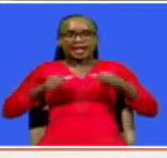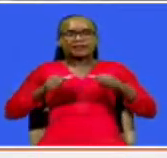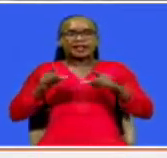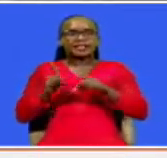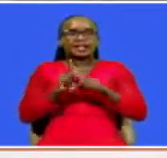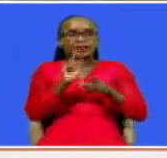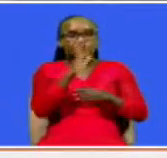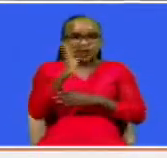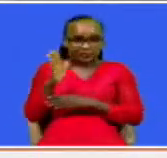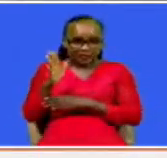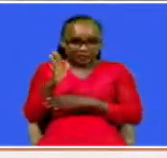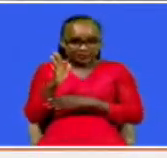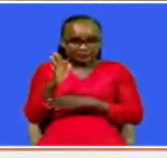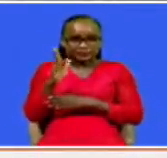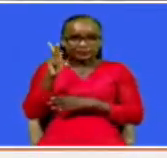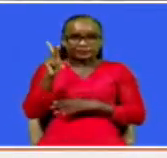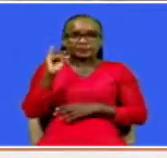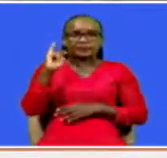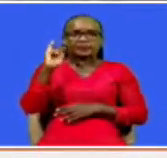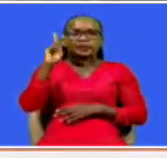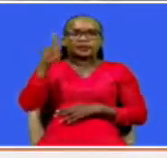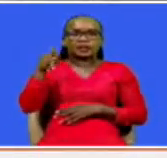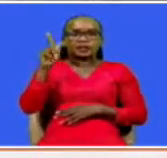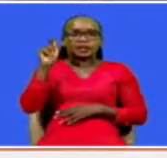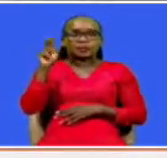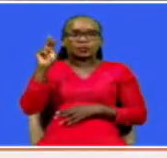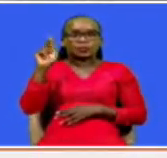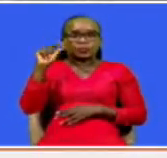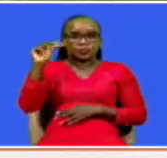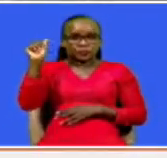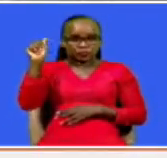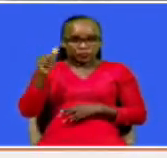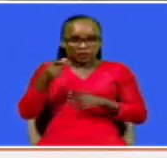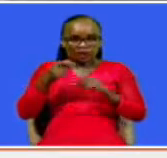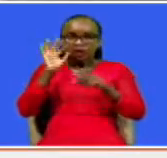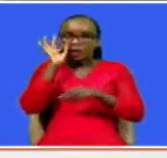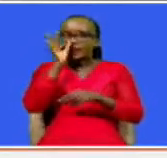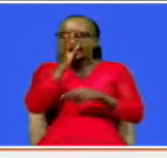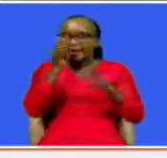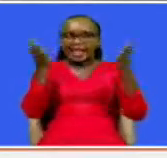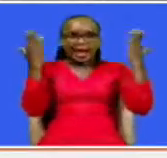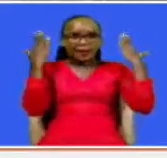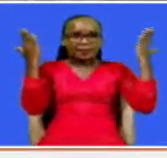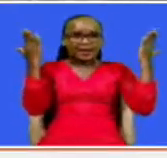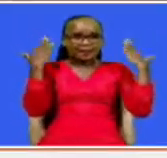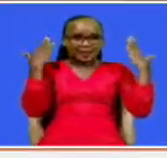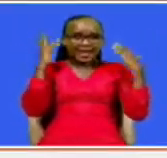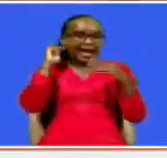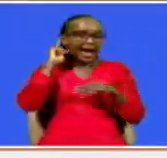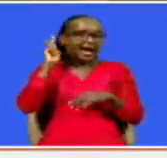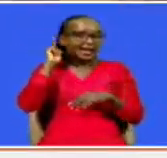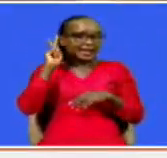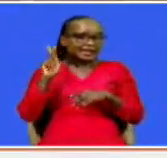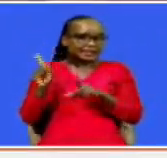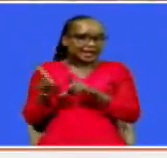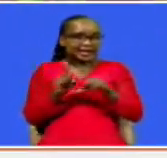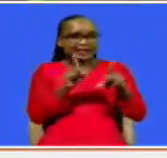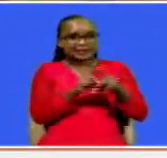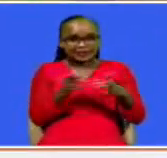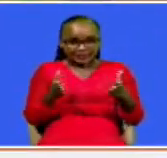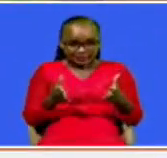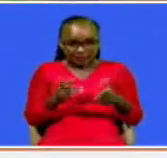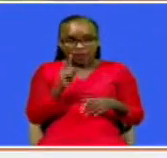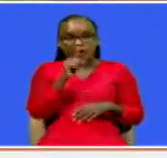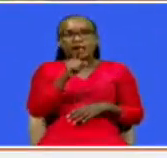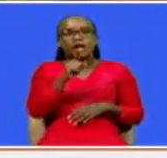to the forest at Kiptunga. The majority of the residents came from Nyeri, Meru, Nyandarua, and Kisii. John Karanja